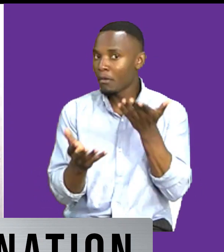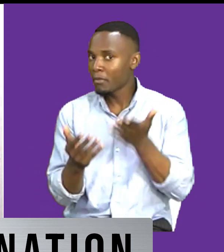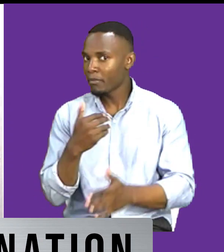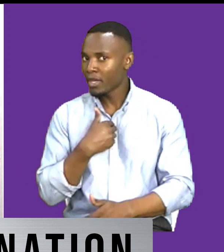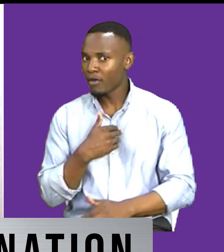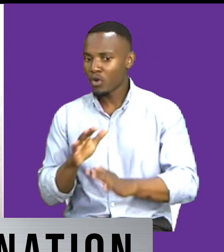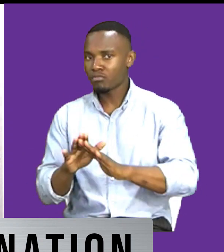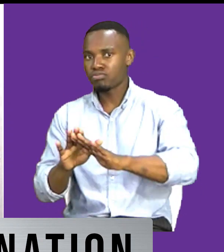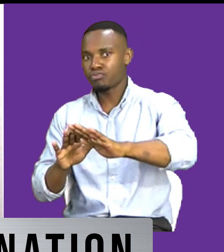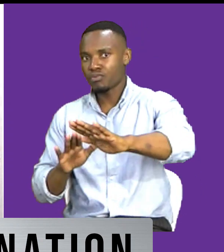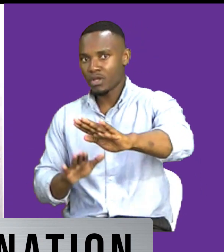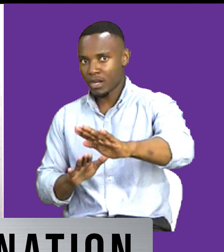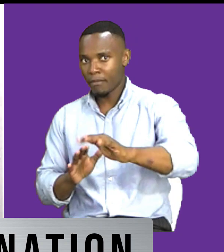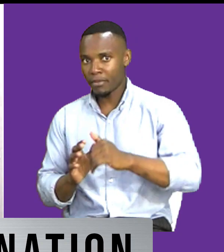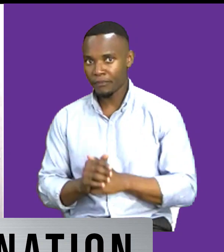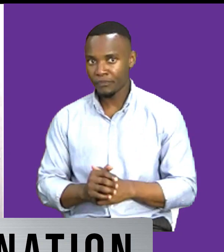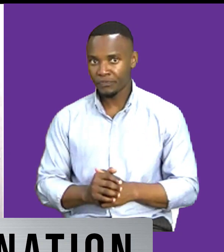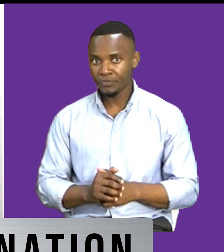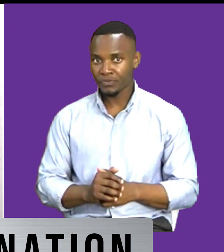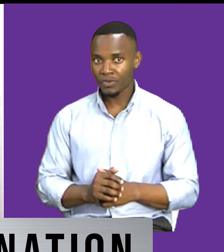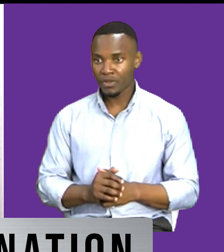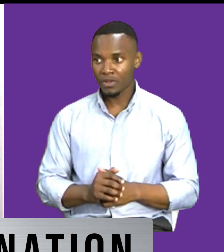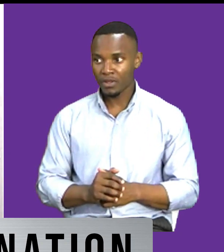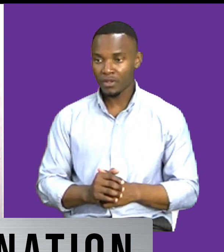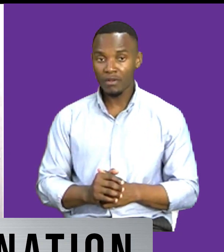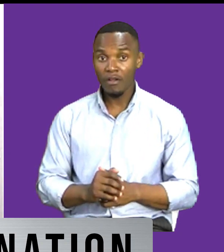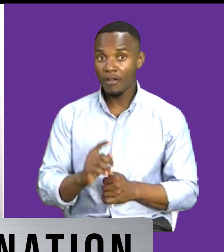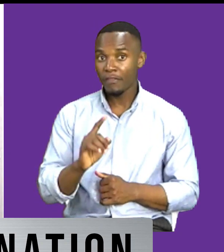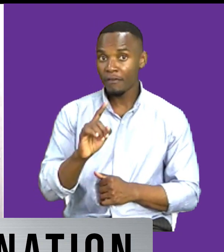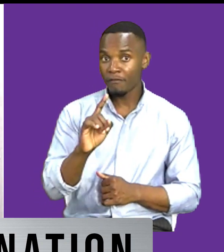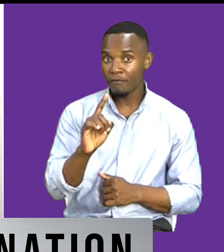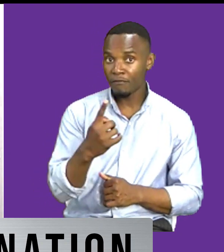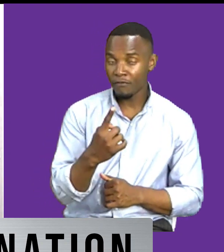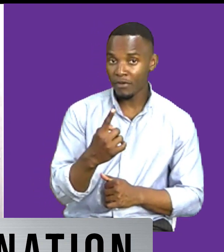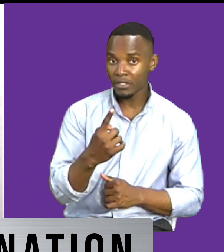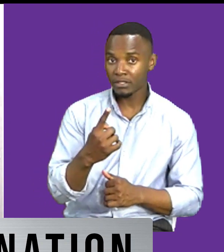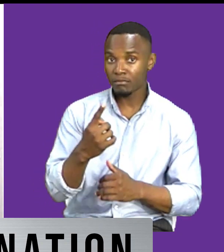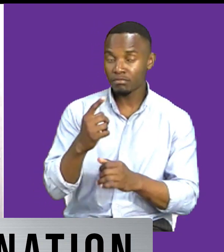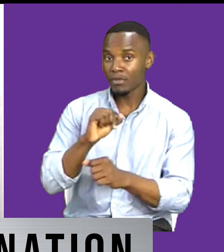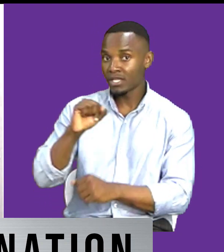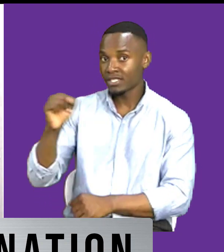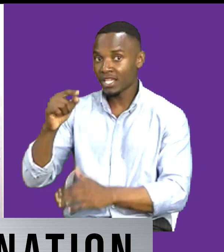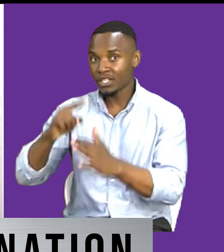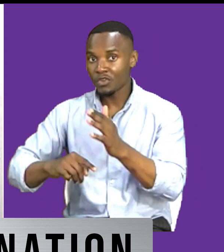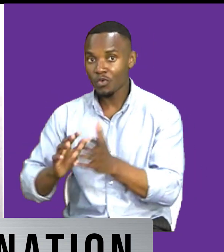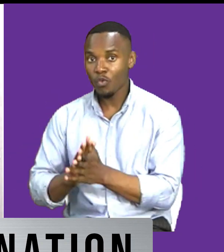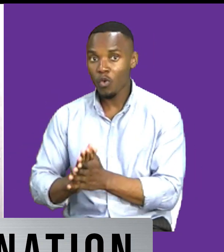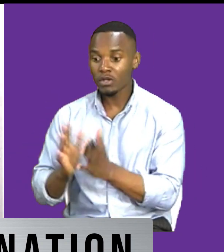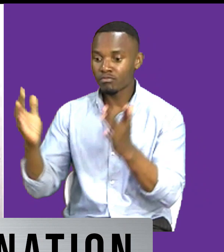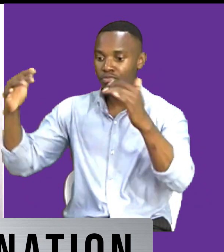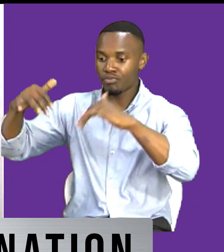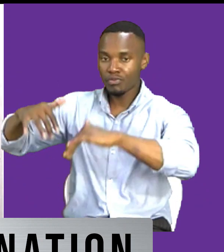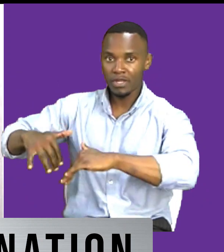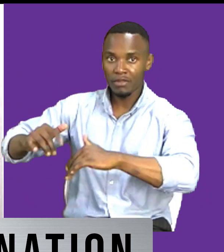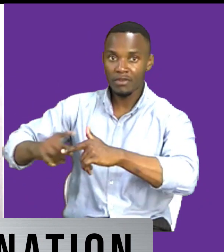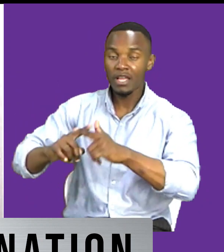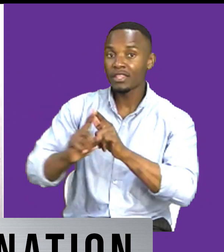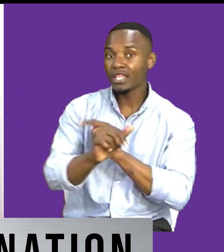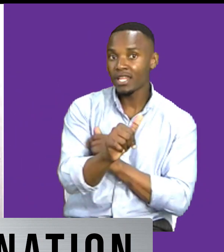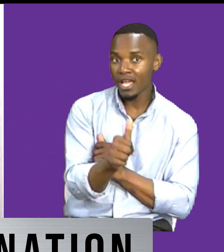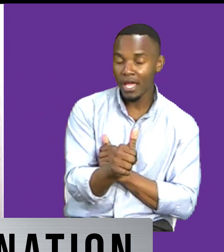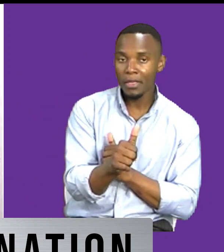ramp of some sort. The first side of the ramp is on a cliff, and the other side of the cliff there's a leader who is basically addressing people